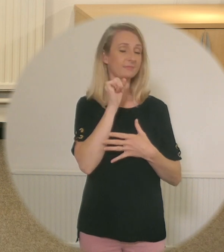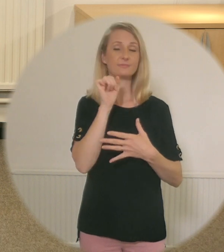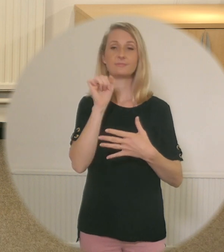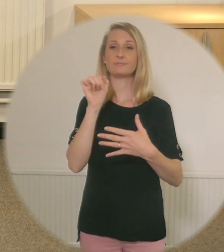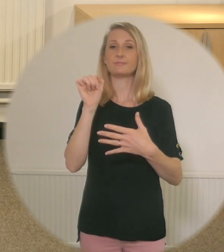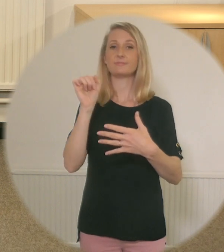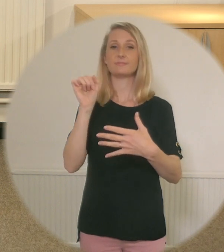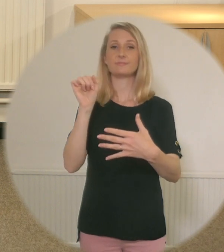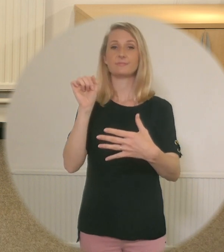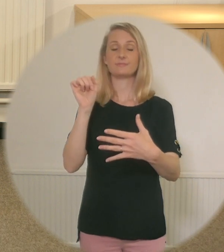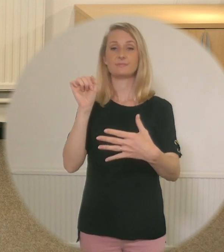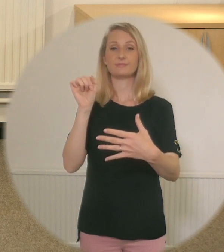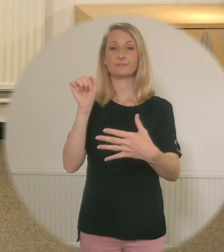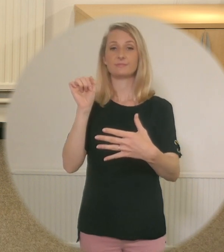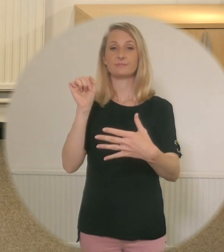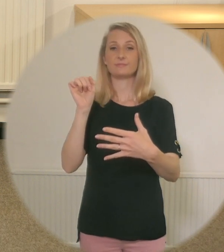inhale,